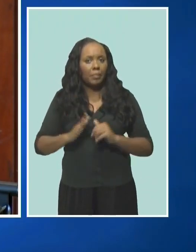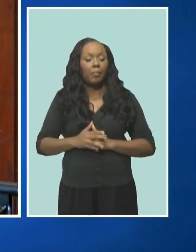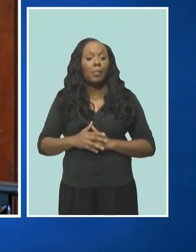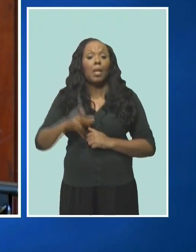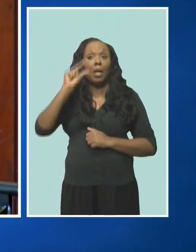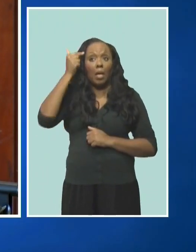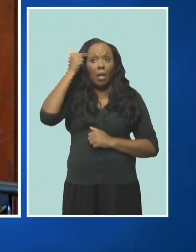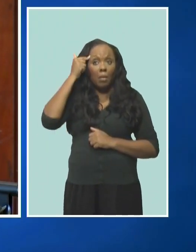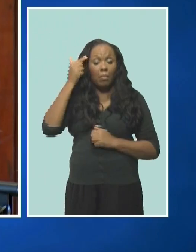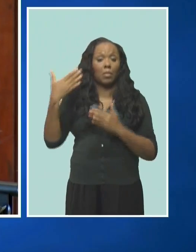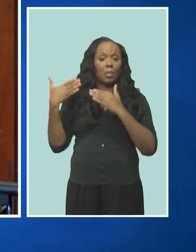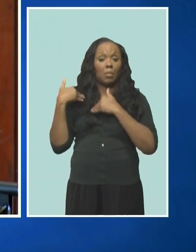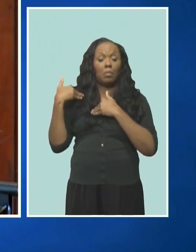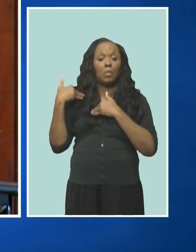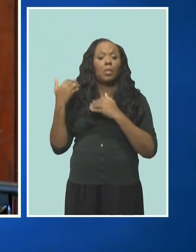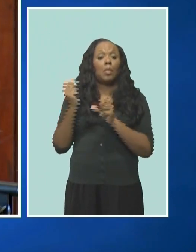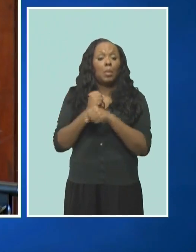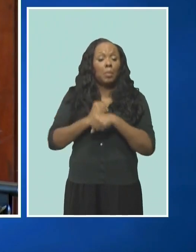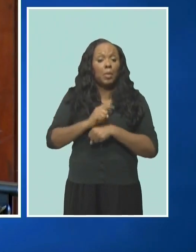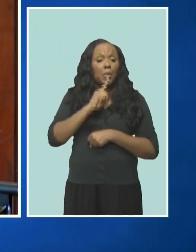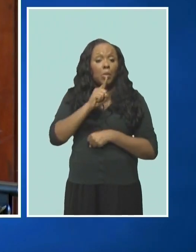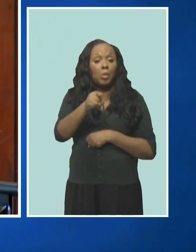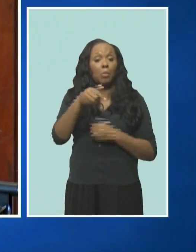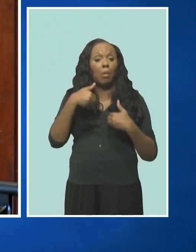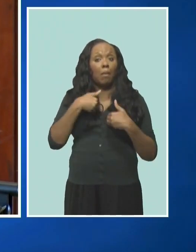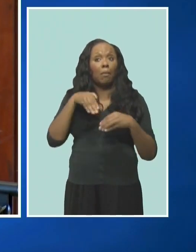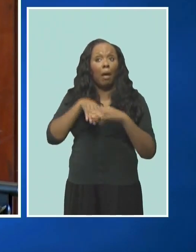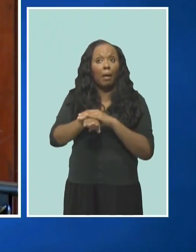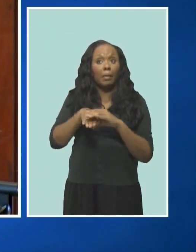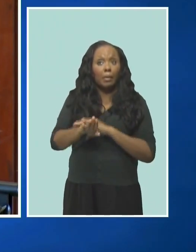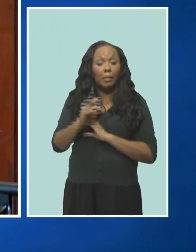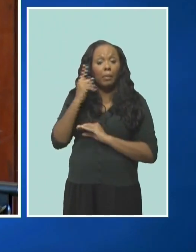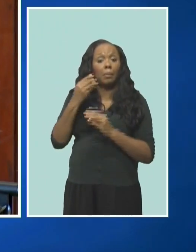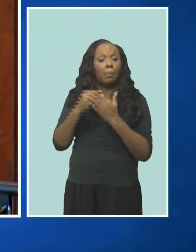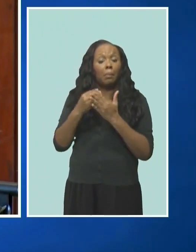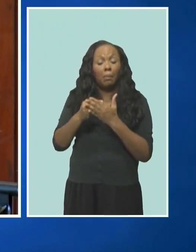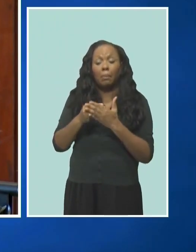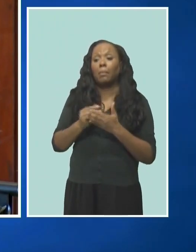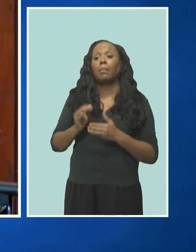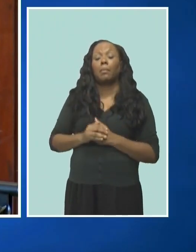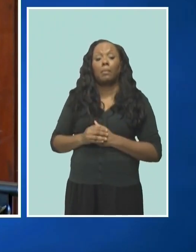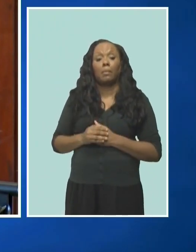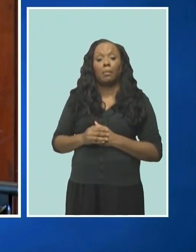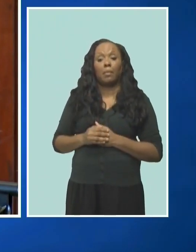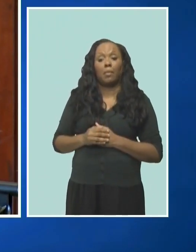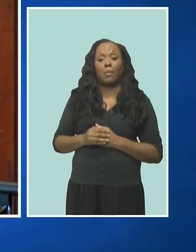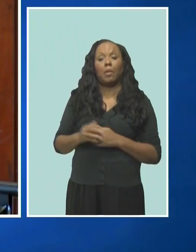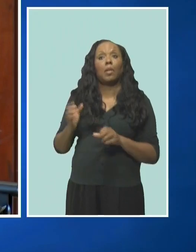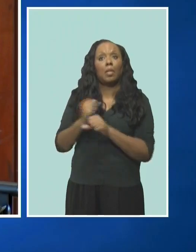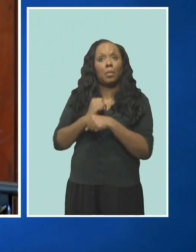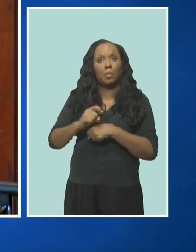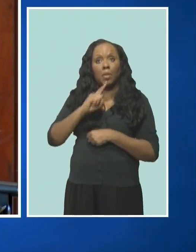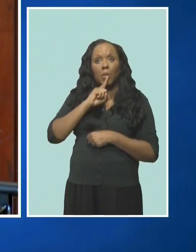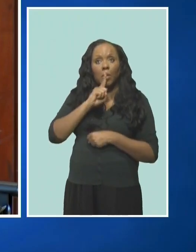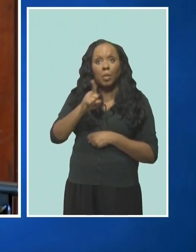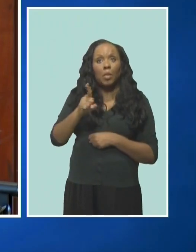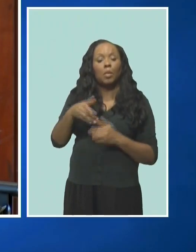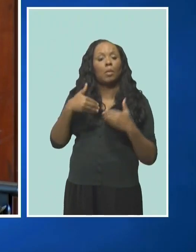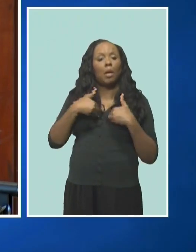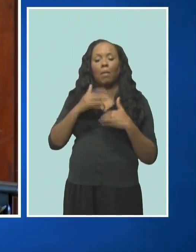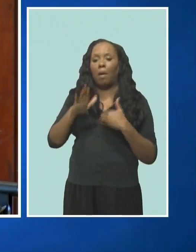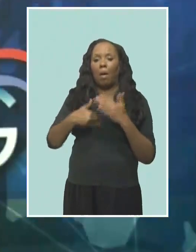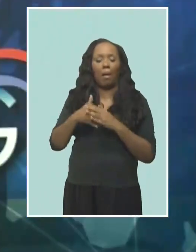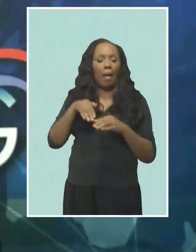you have access to either funding or to the greenhouses or the freight